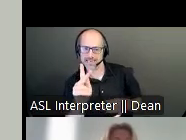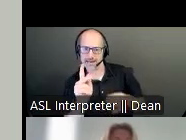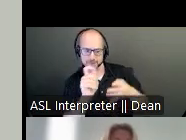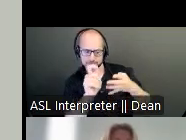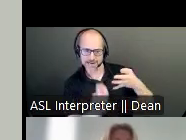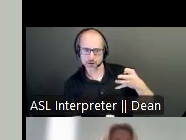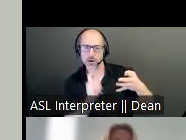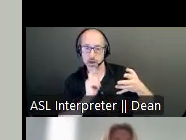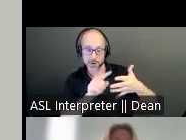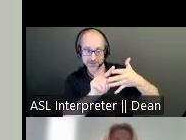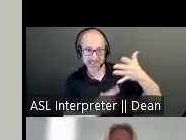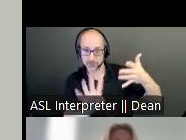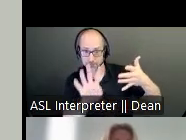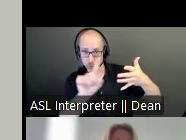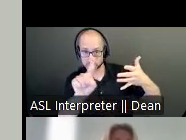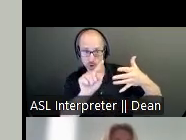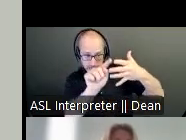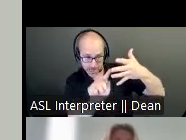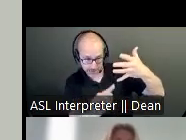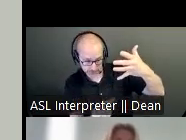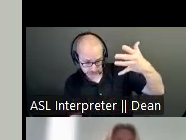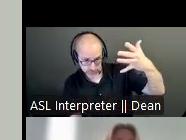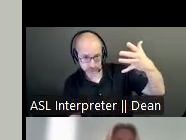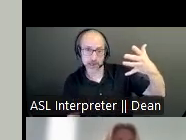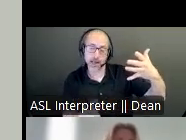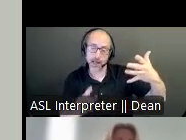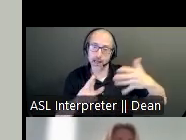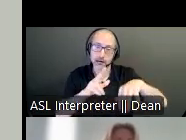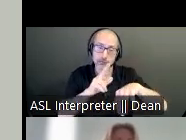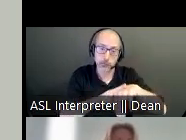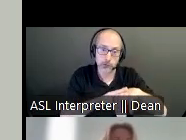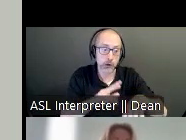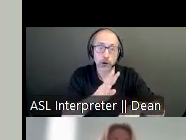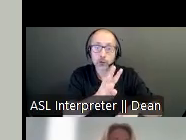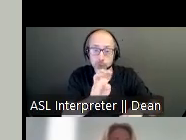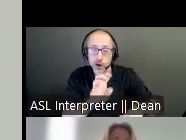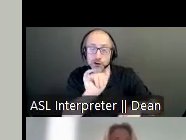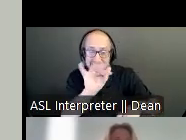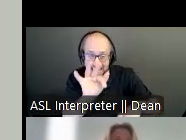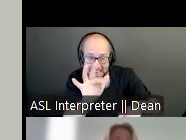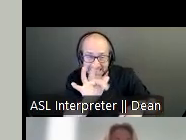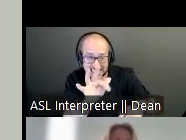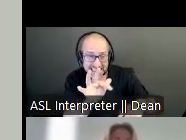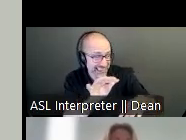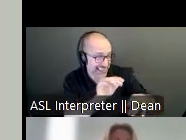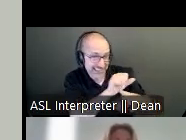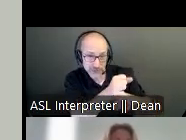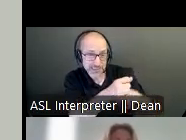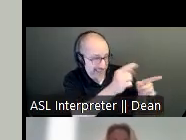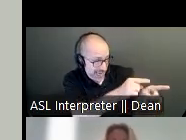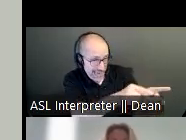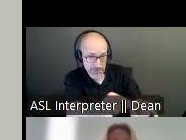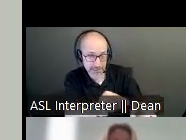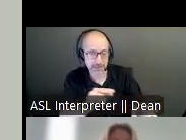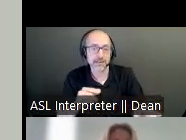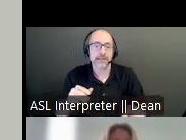that we will go through. And surprisingly, or not surprisingly, in 419 of these cases, the presence of a firearm, whether it